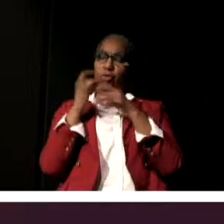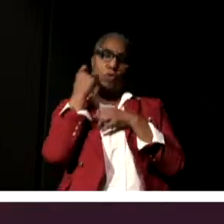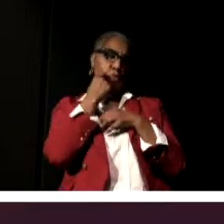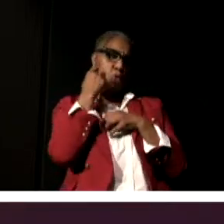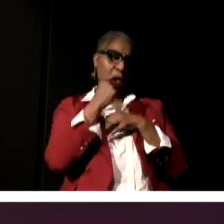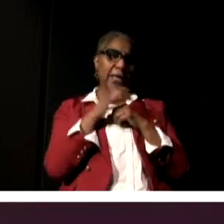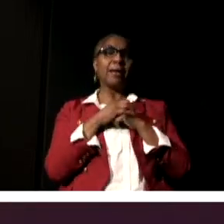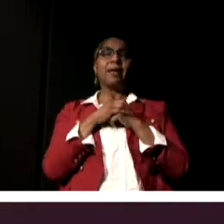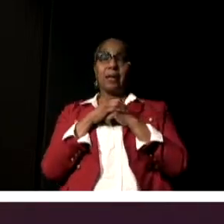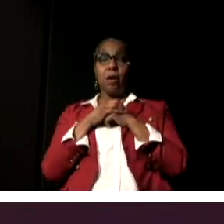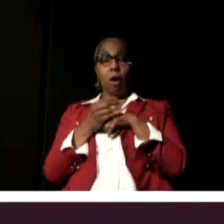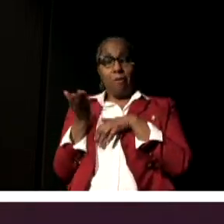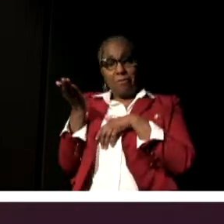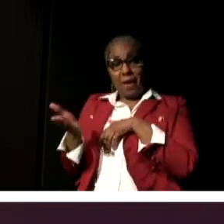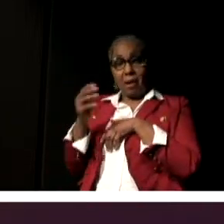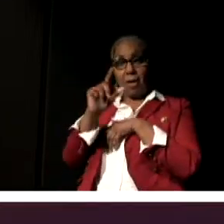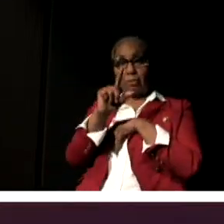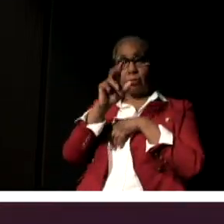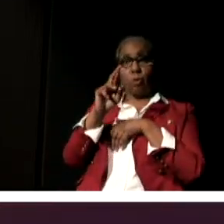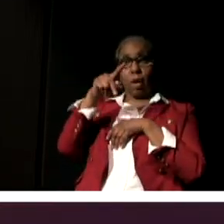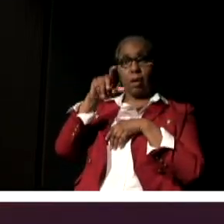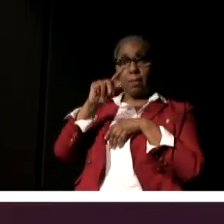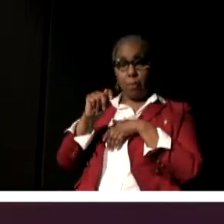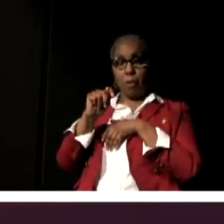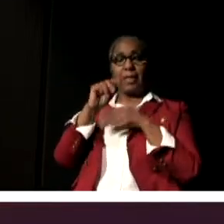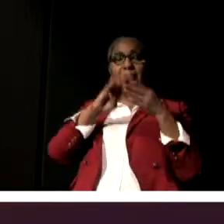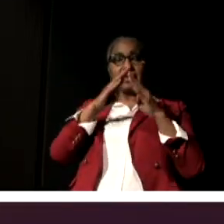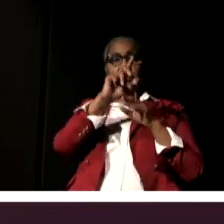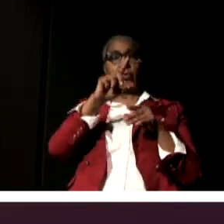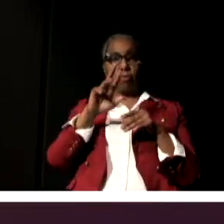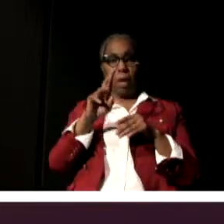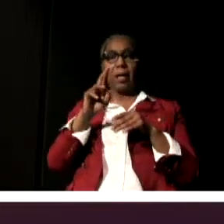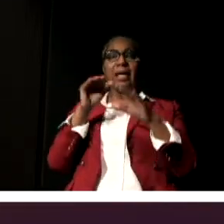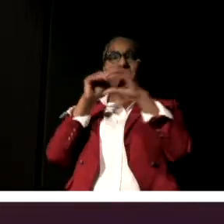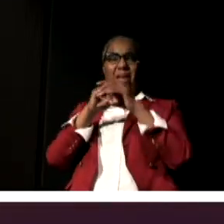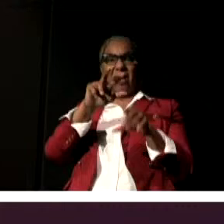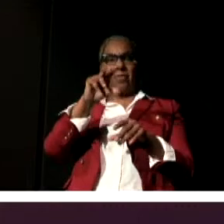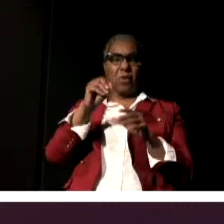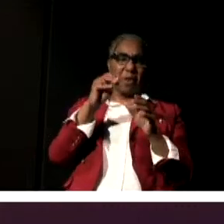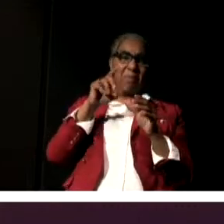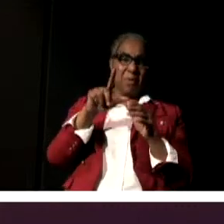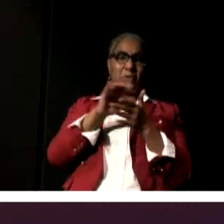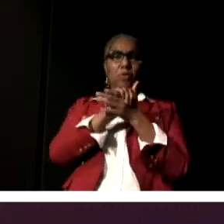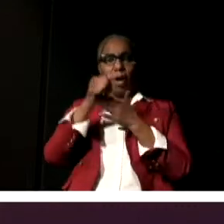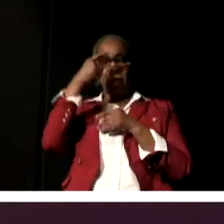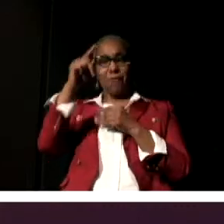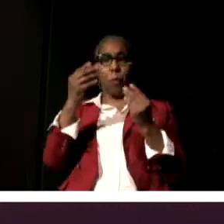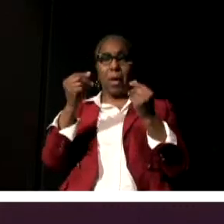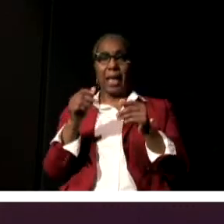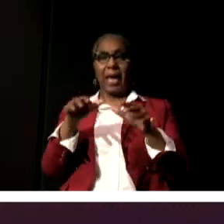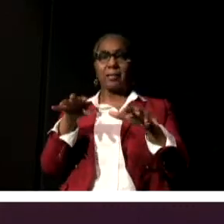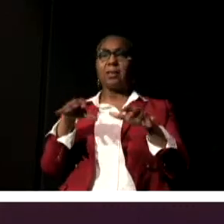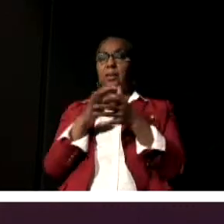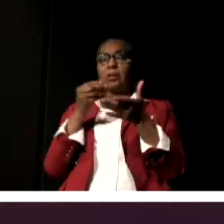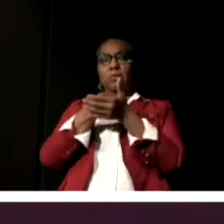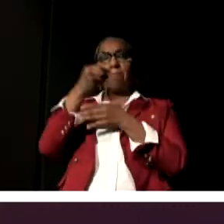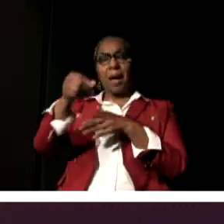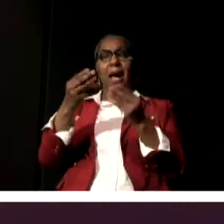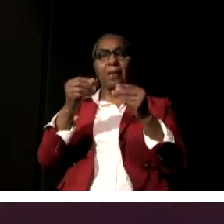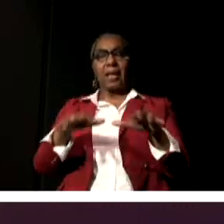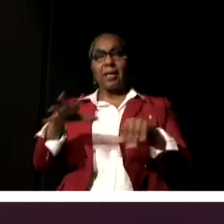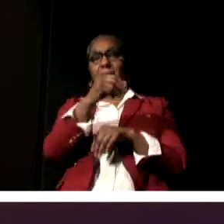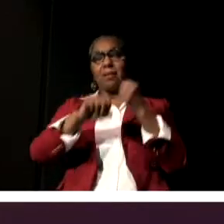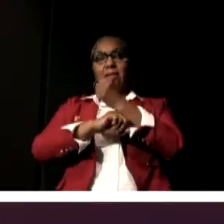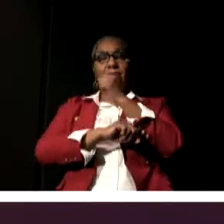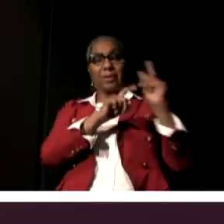earlier are at the Little Rock Port, where the city of Little Rock has invested $30 million for land acquisition and